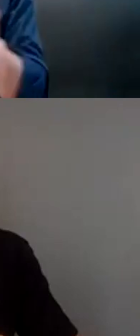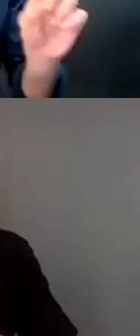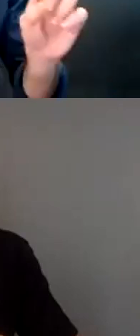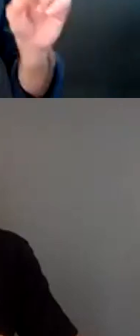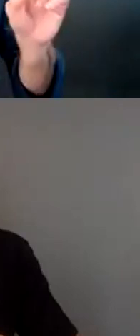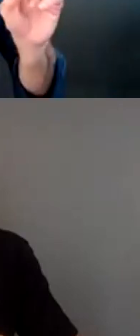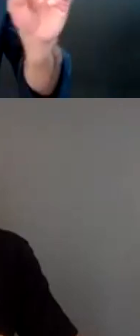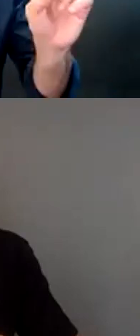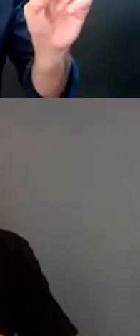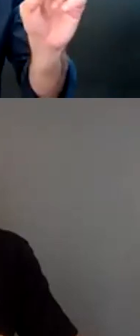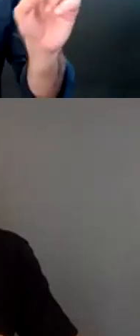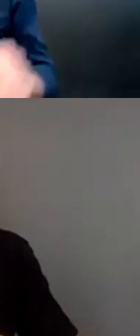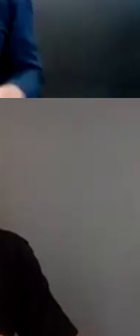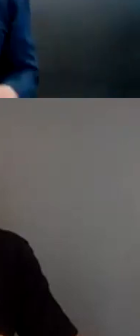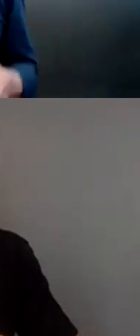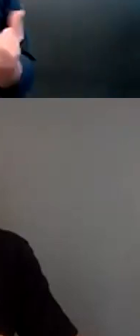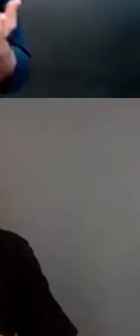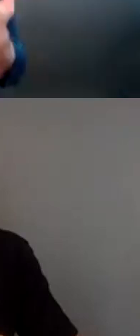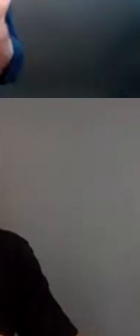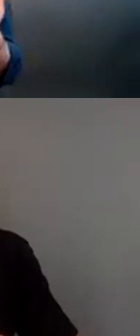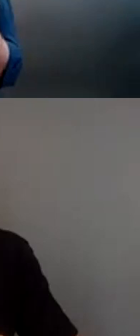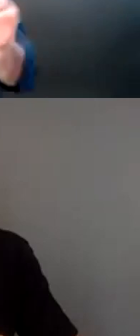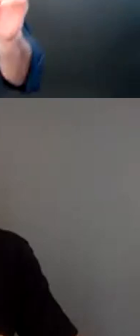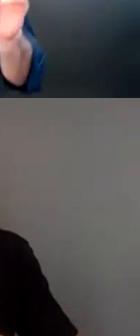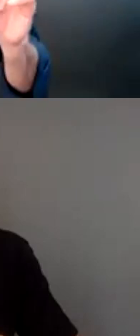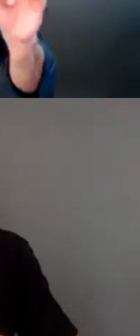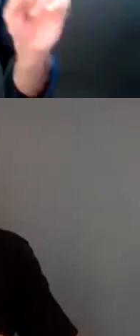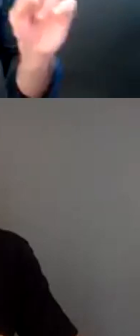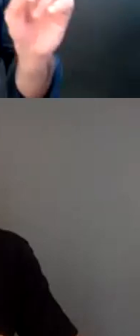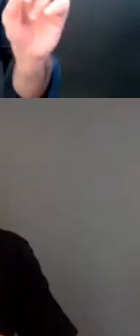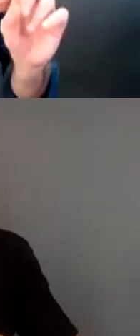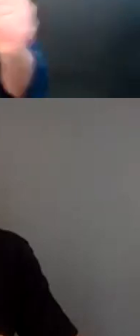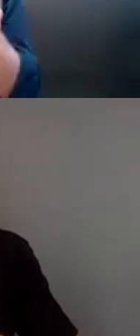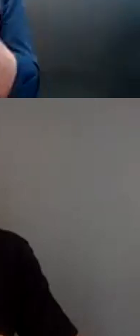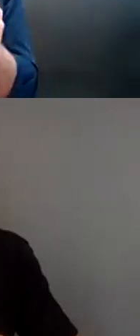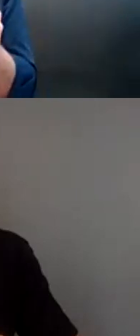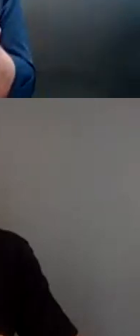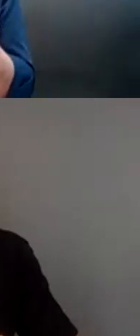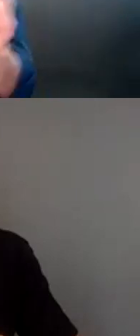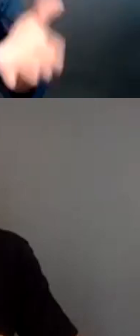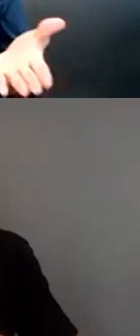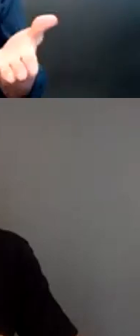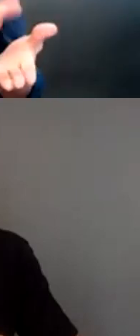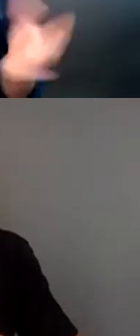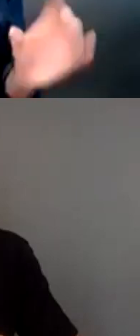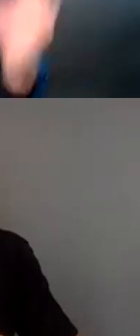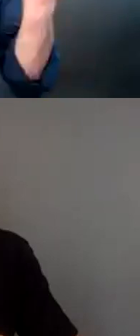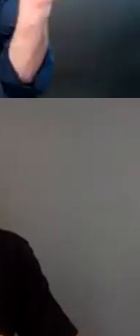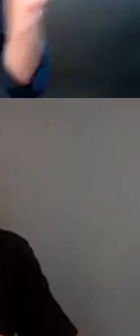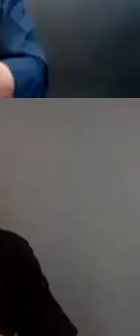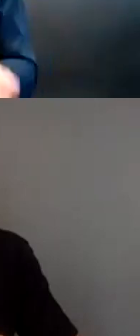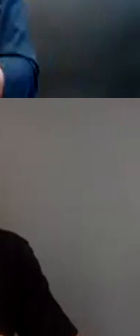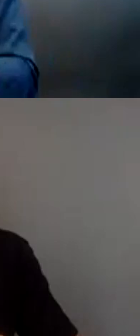is the way where we put our attention. So things like applying these principles on a day-to-day basis, I think, is an